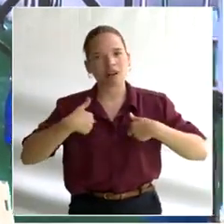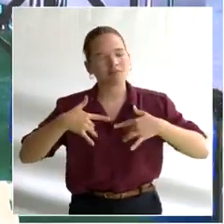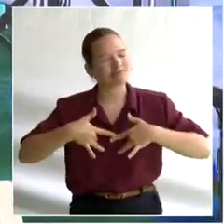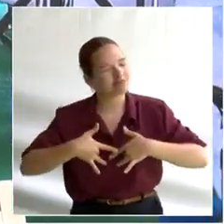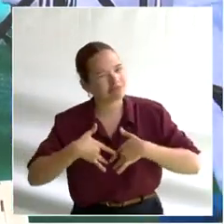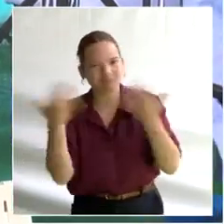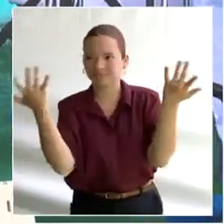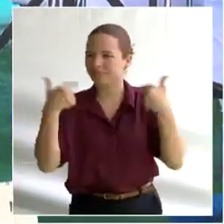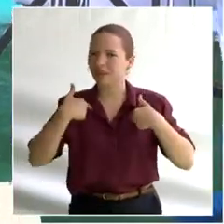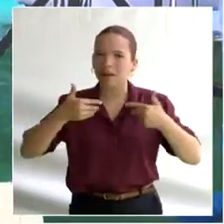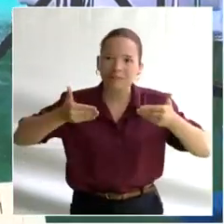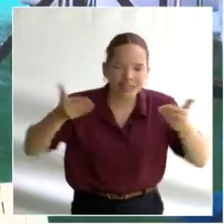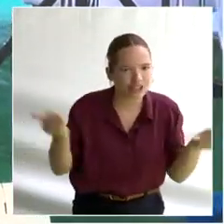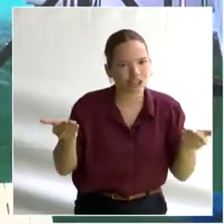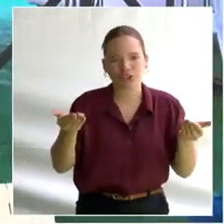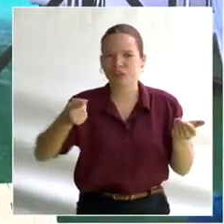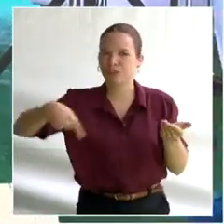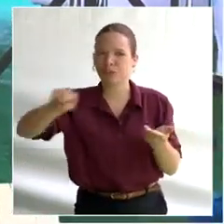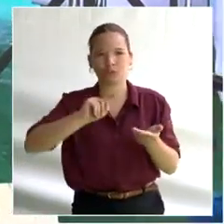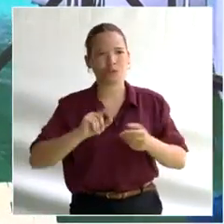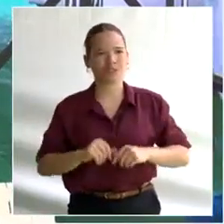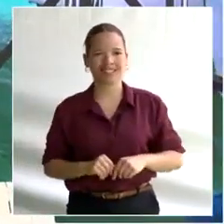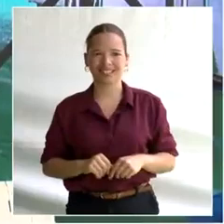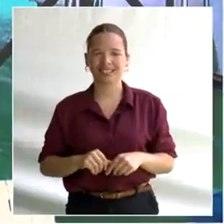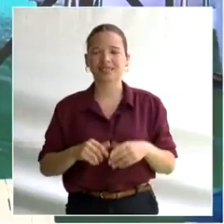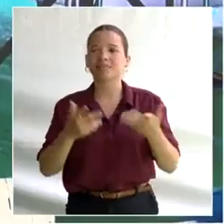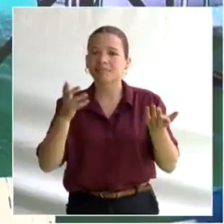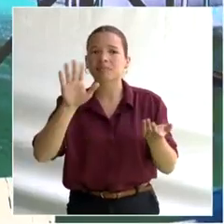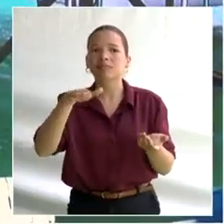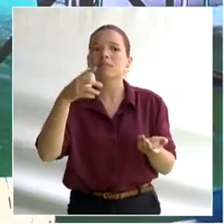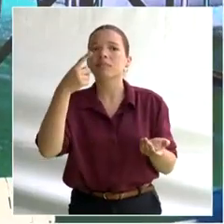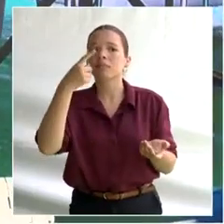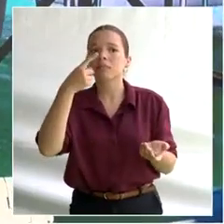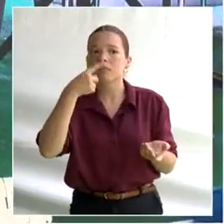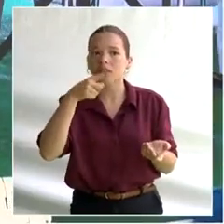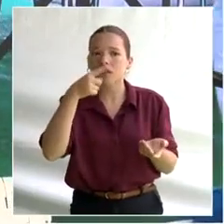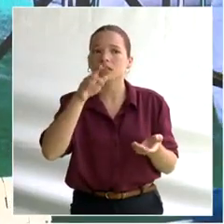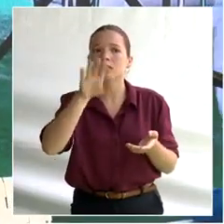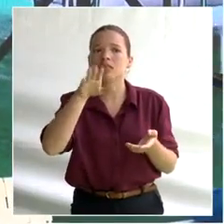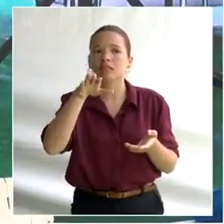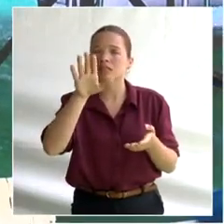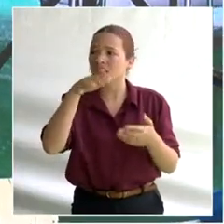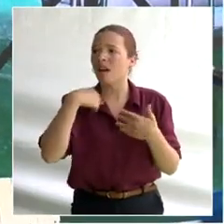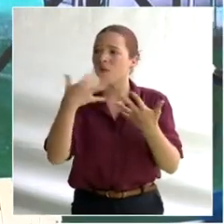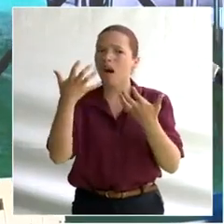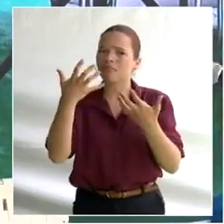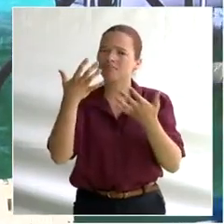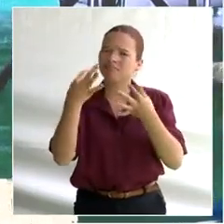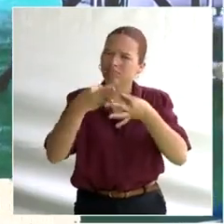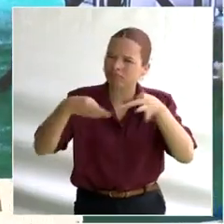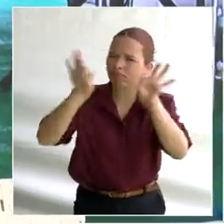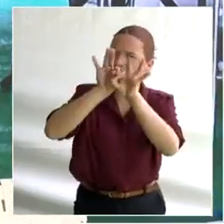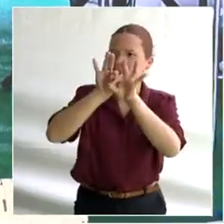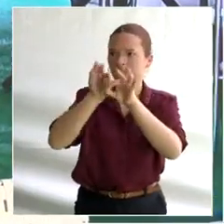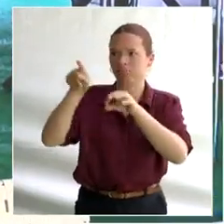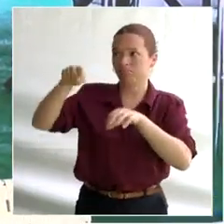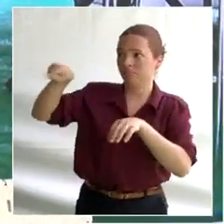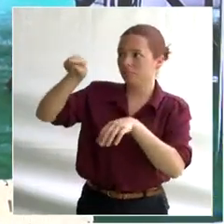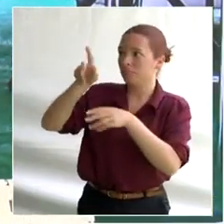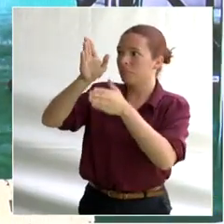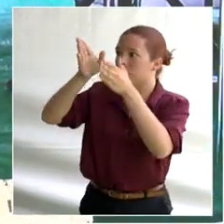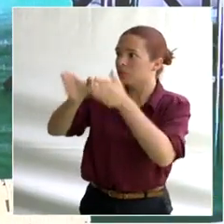But before they come up, if we can give a round of applause to someone very important, you'll hear from him in a moment, Mubadala City Open DC